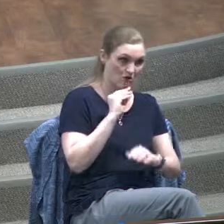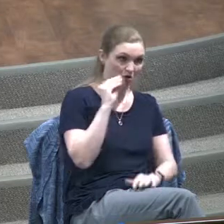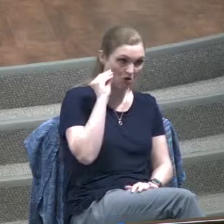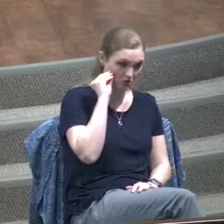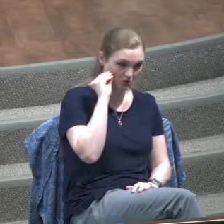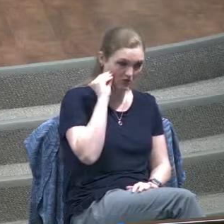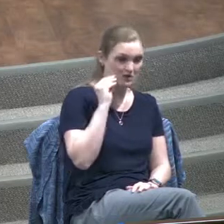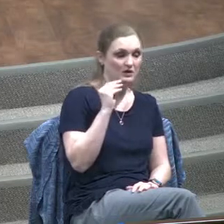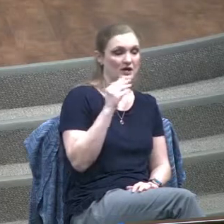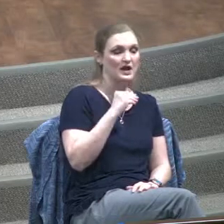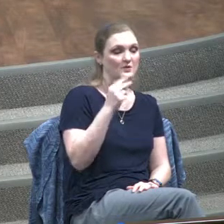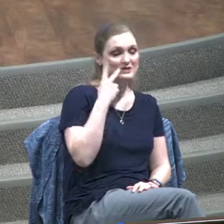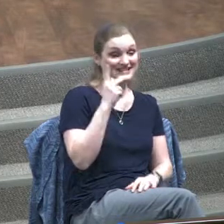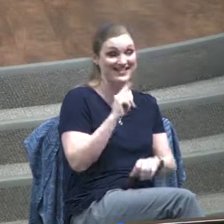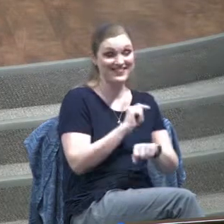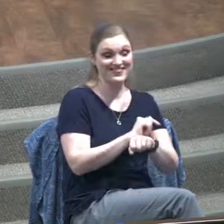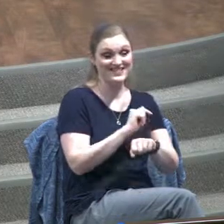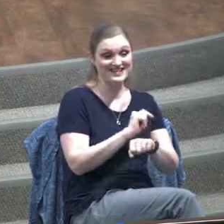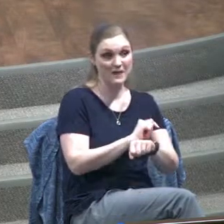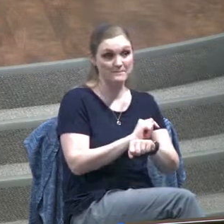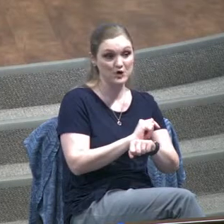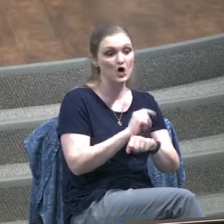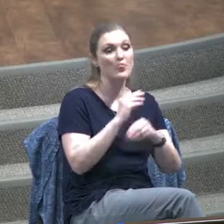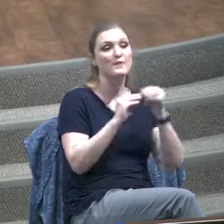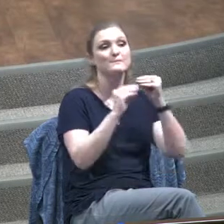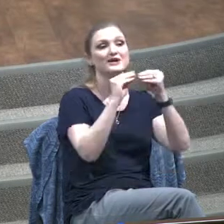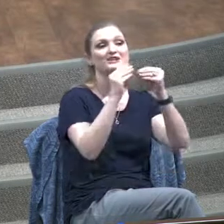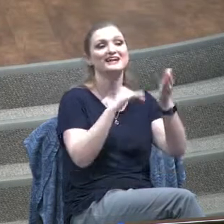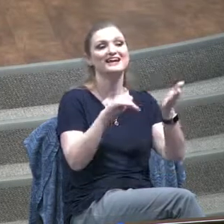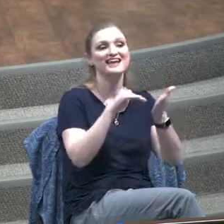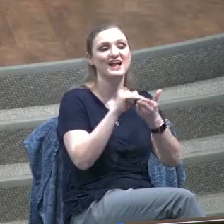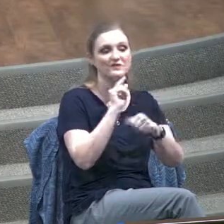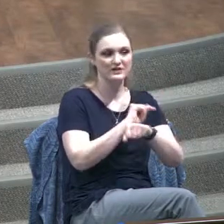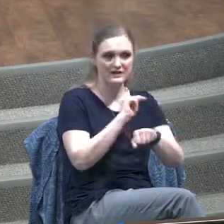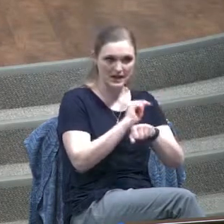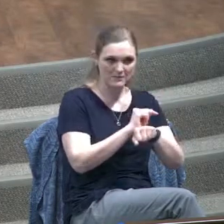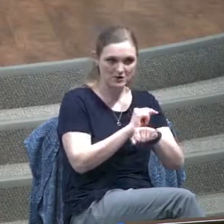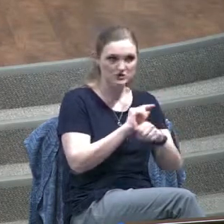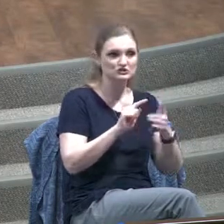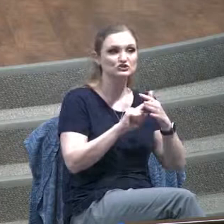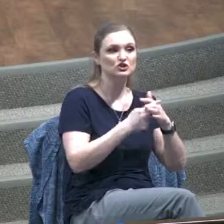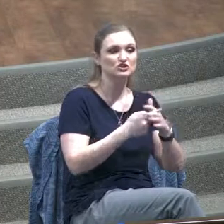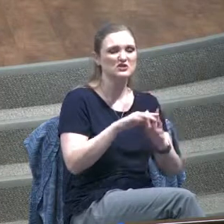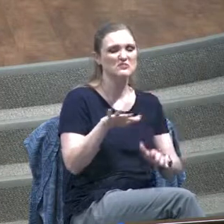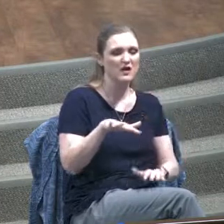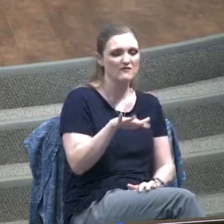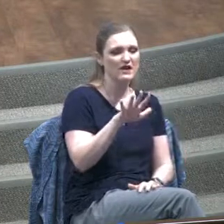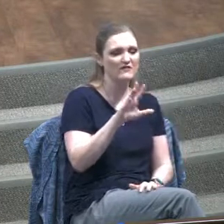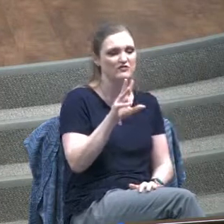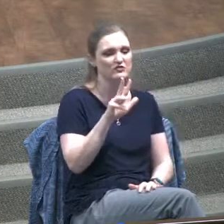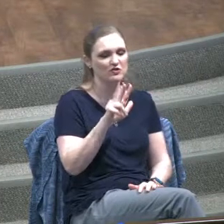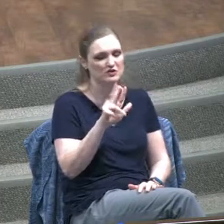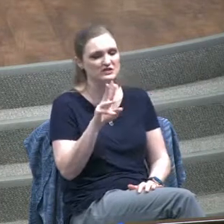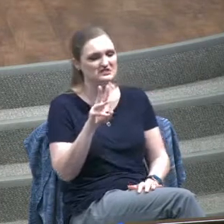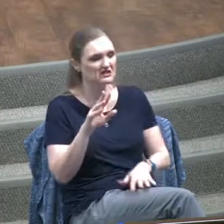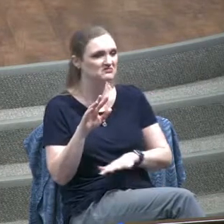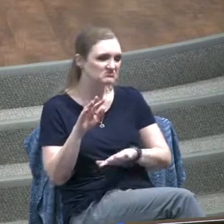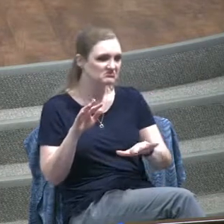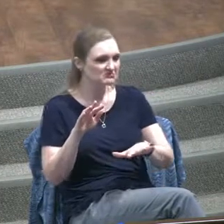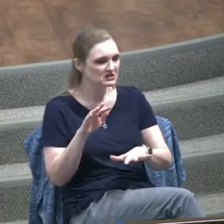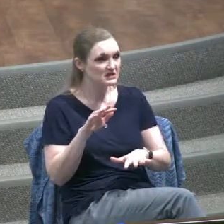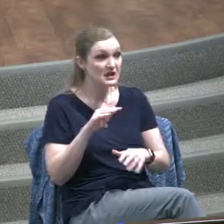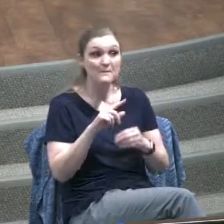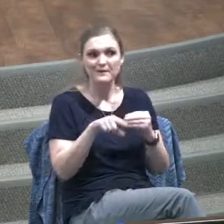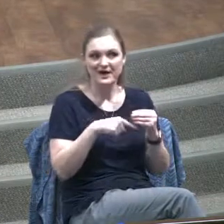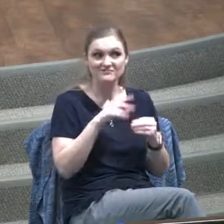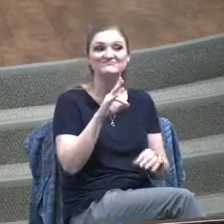that the temple, the rebuild of the temple, begins then around 536, a couple of years later. So it's been almost